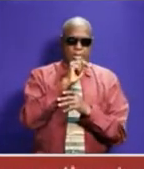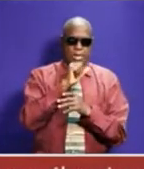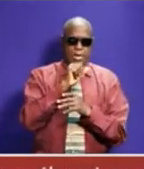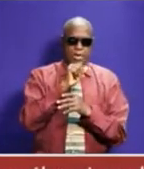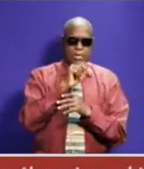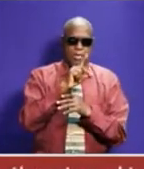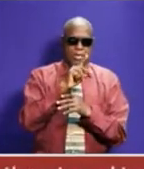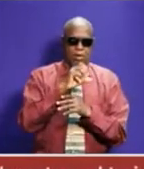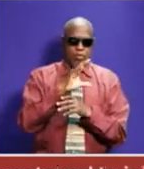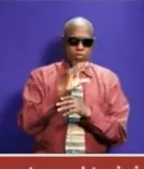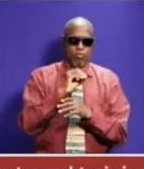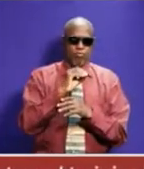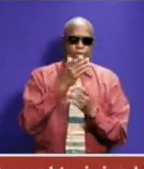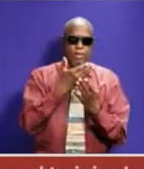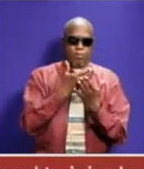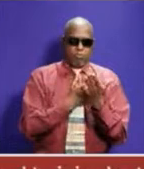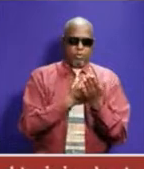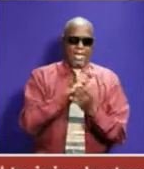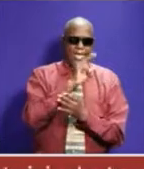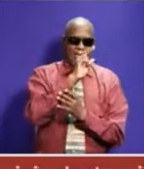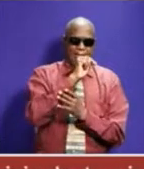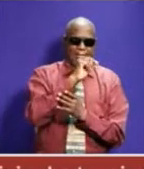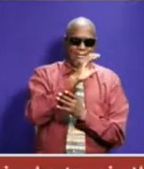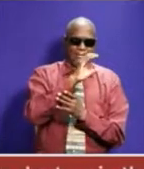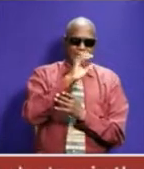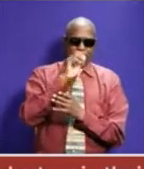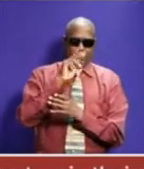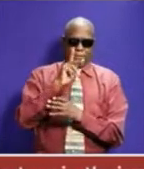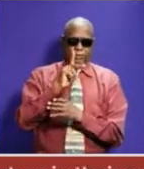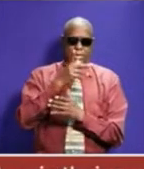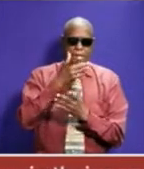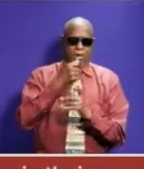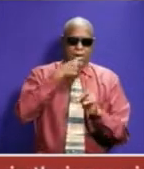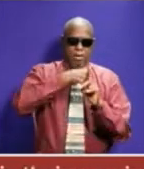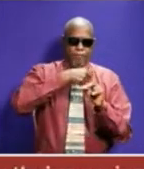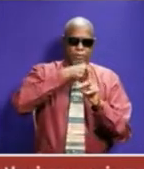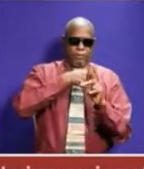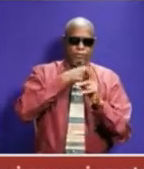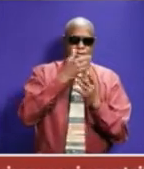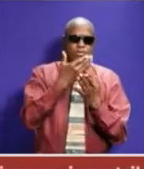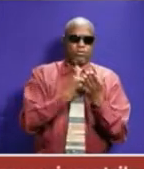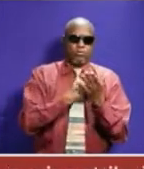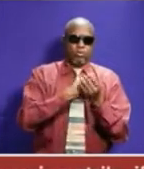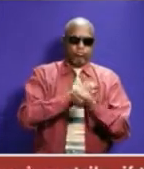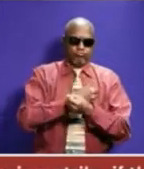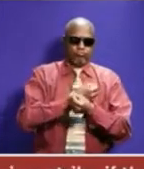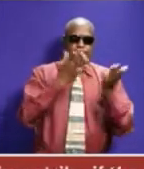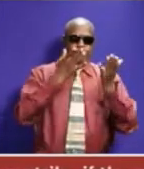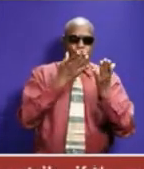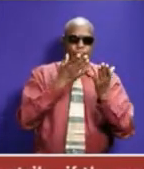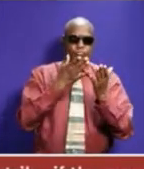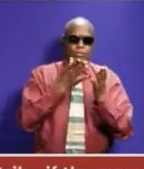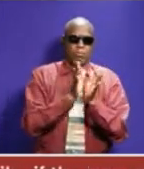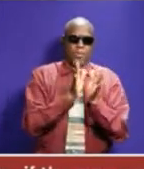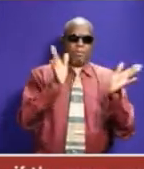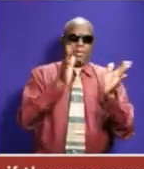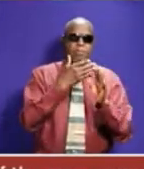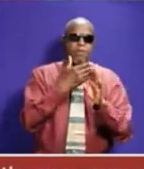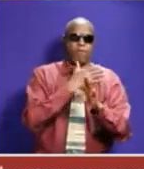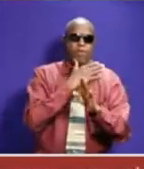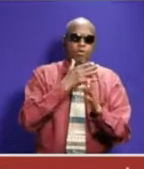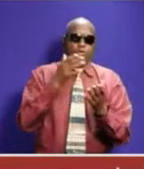of Churches of Kenya, NCCK, is now advocating for the report to be disclosed to the public before its